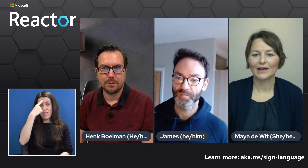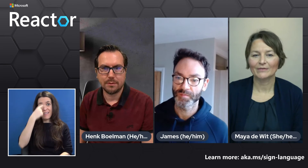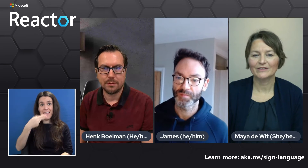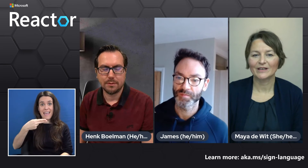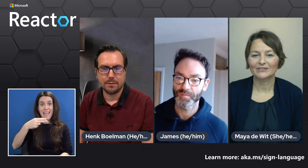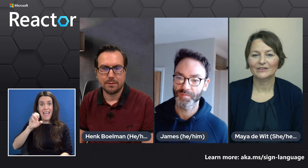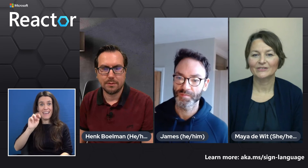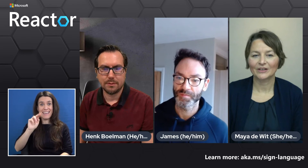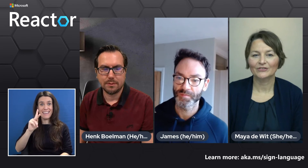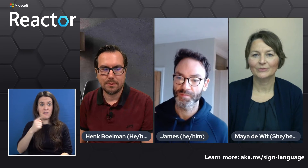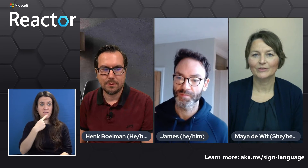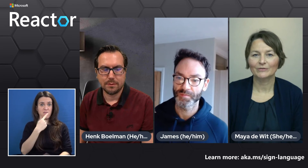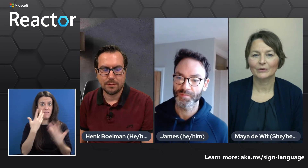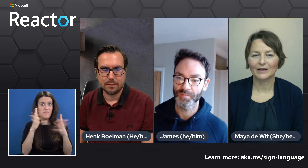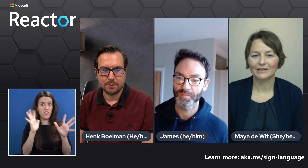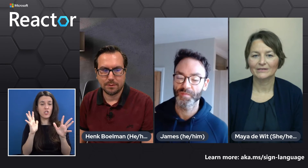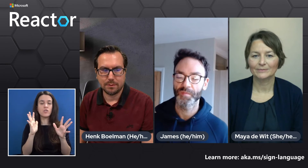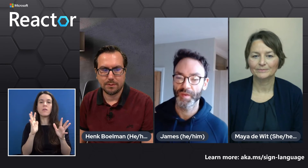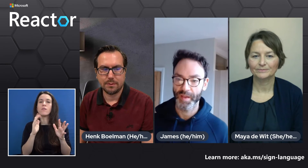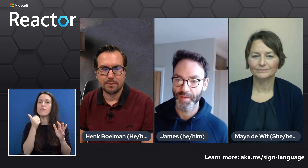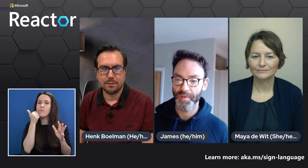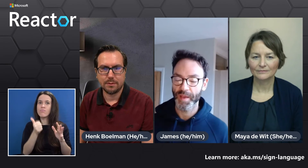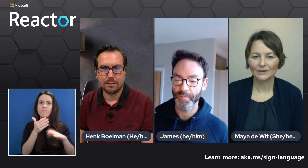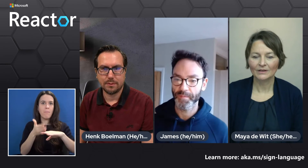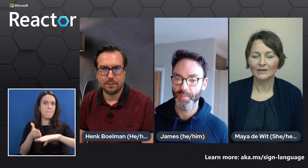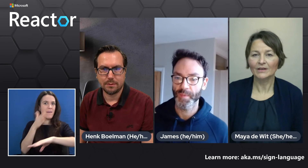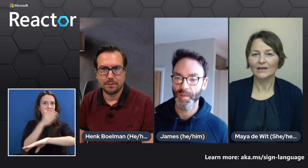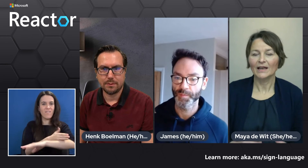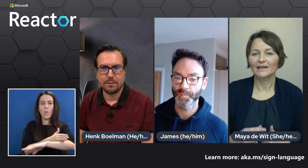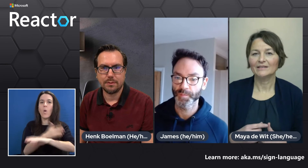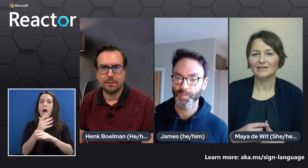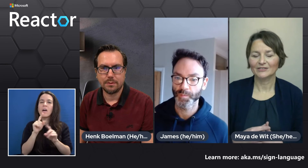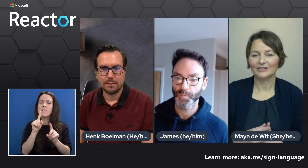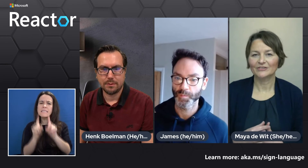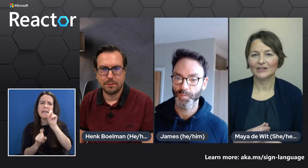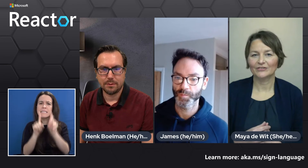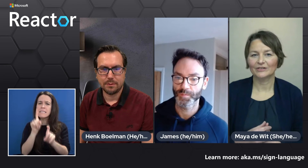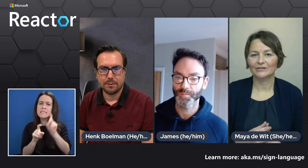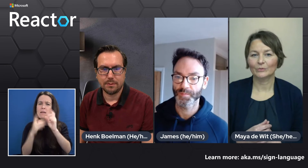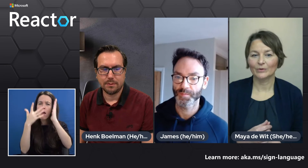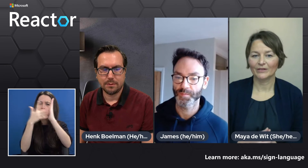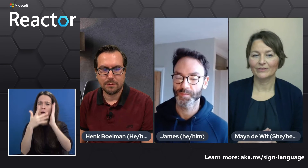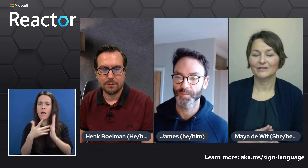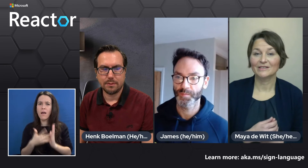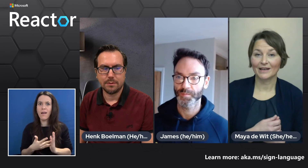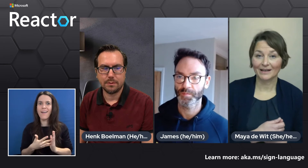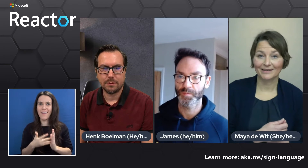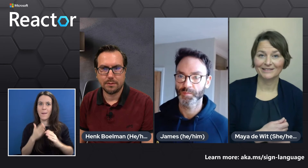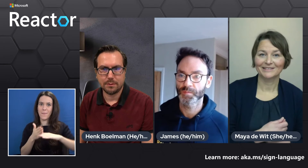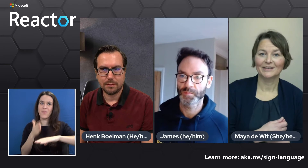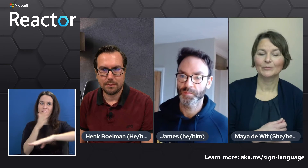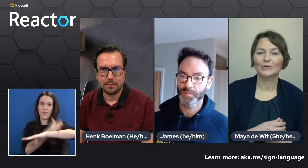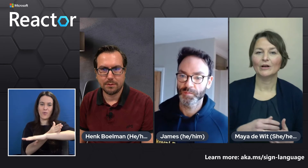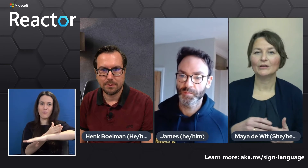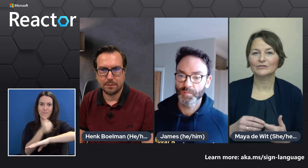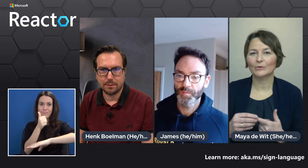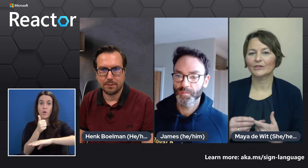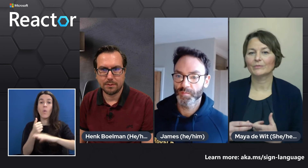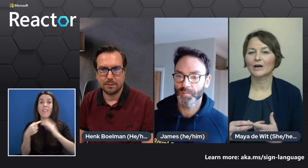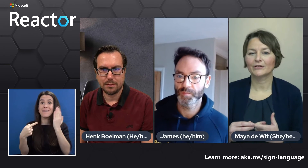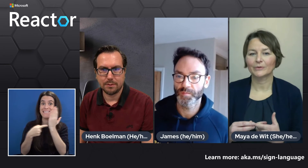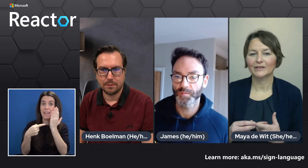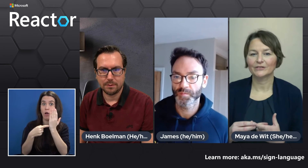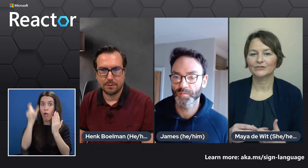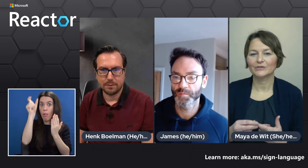you have a testing session beforehand. Okay. Yeah. And a testing session with the tech, but also with